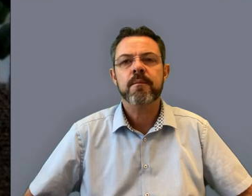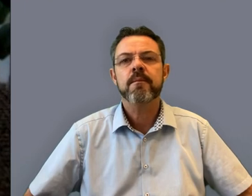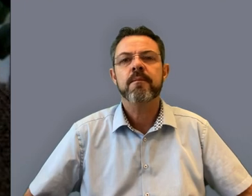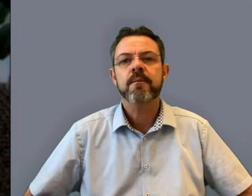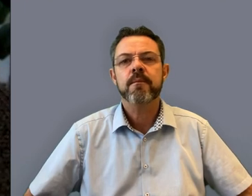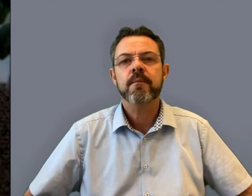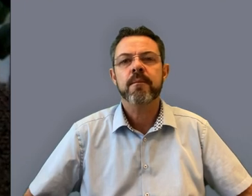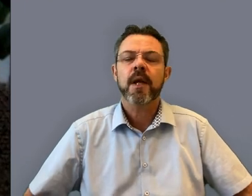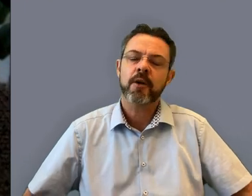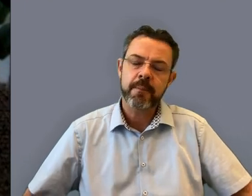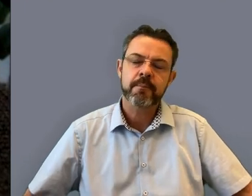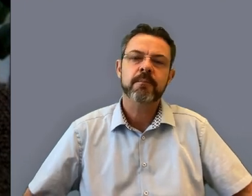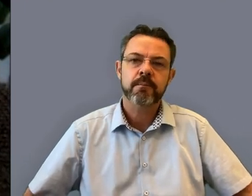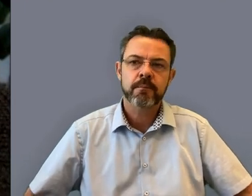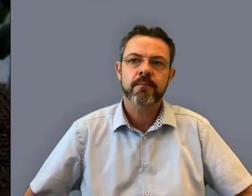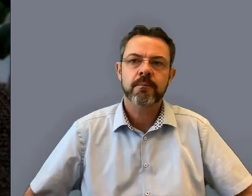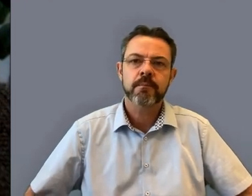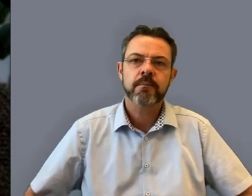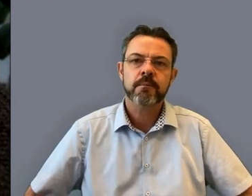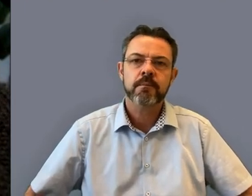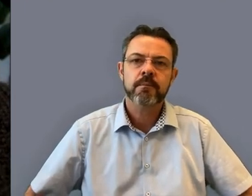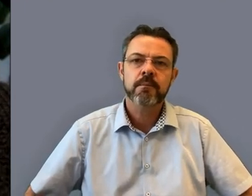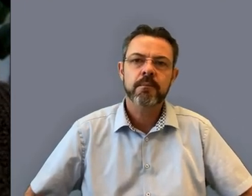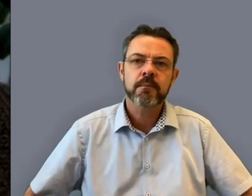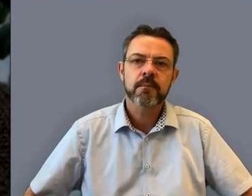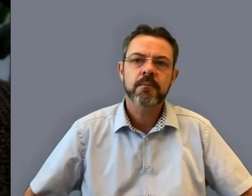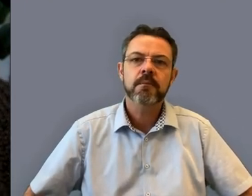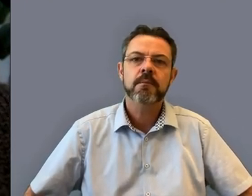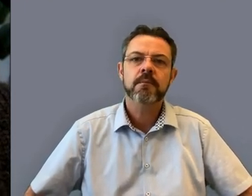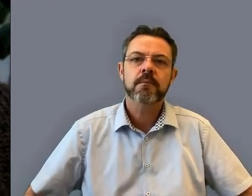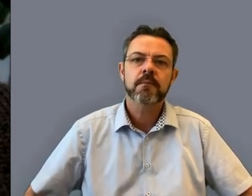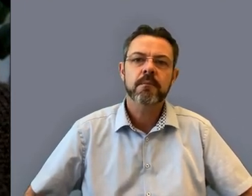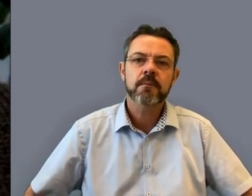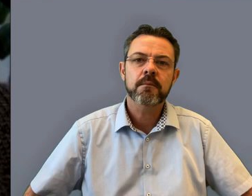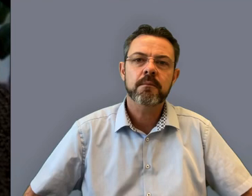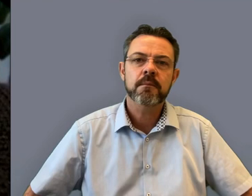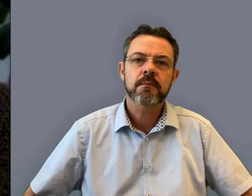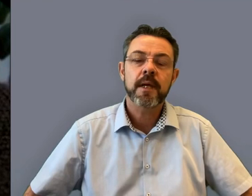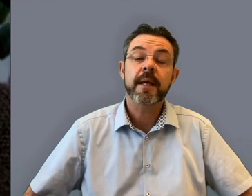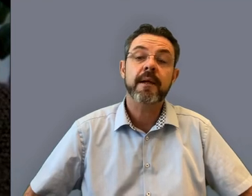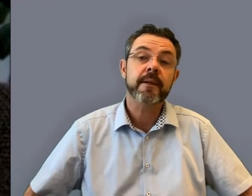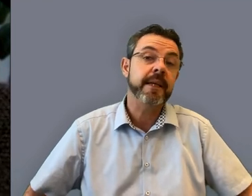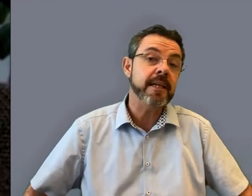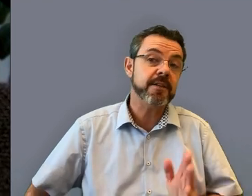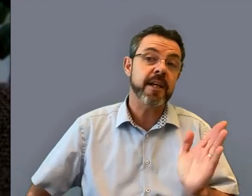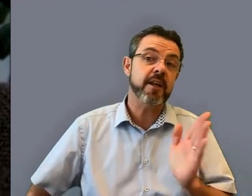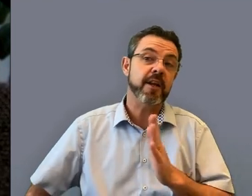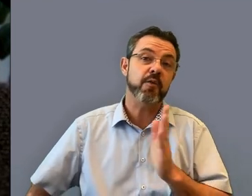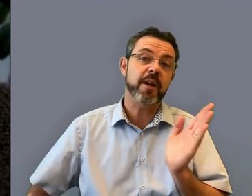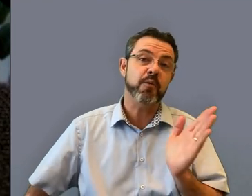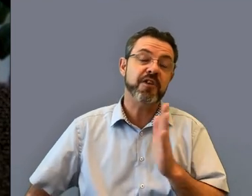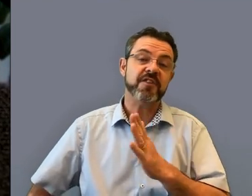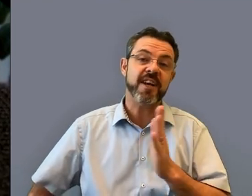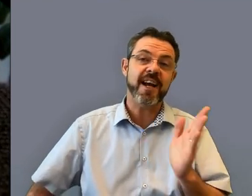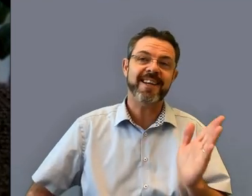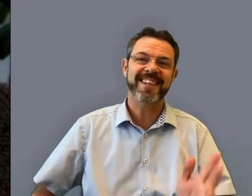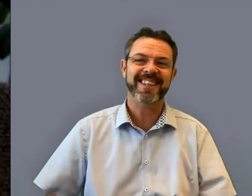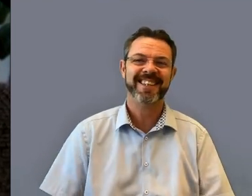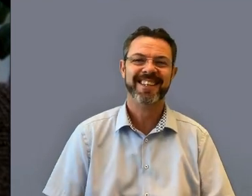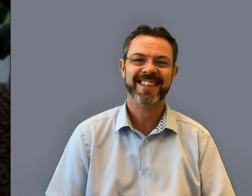It depends on who you're talking to. If you're talking about academia and research, then absolutely yes. Yes, in